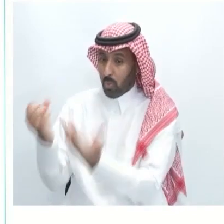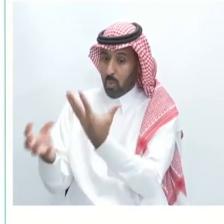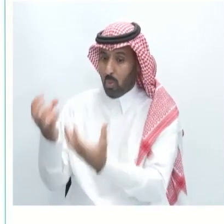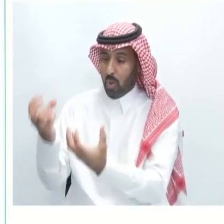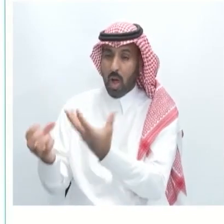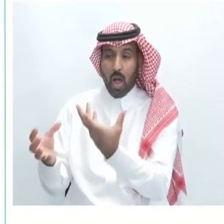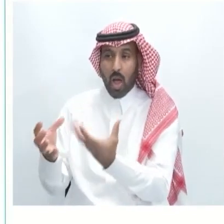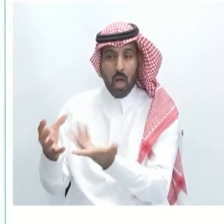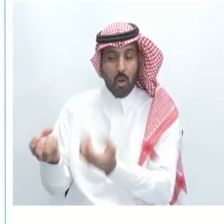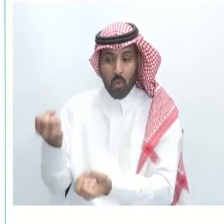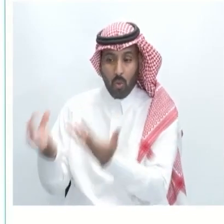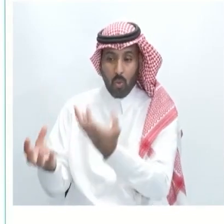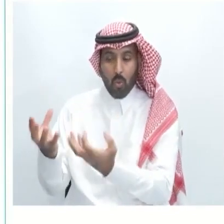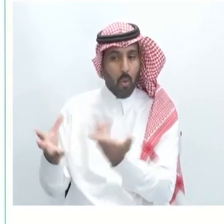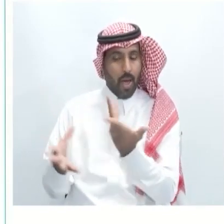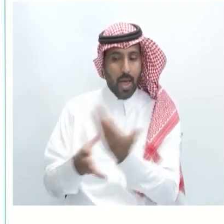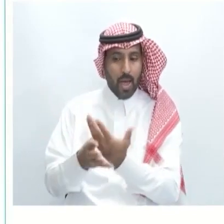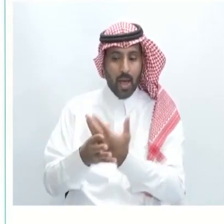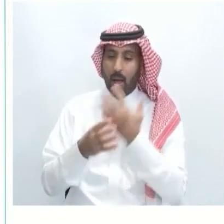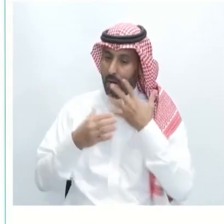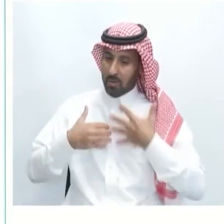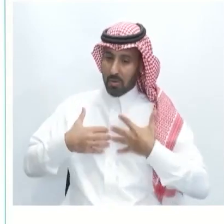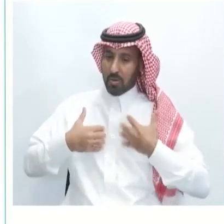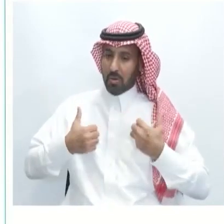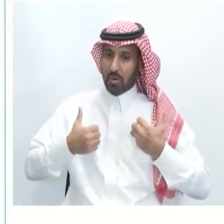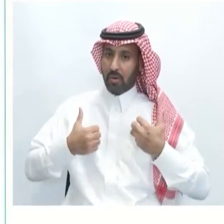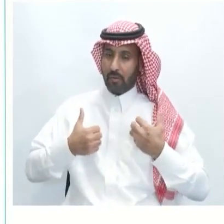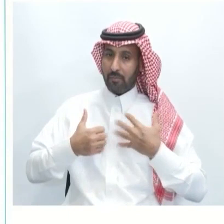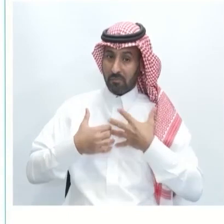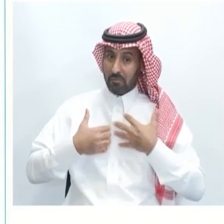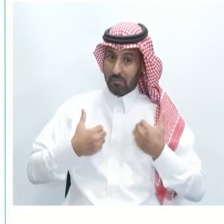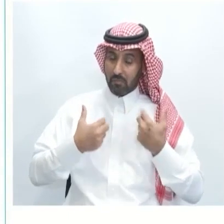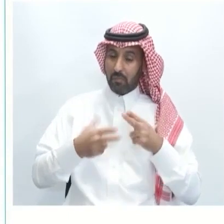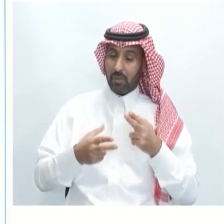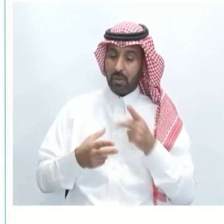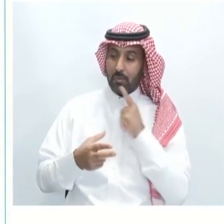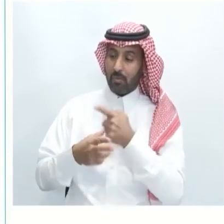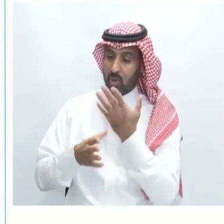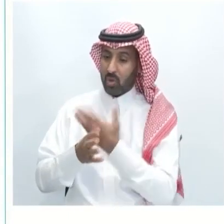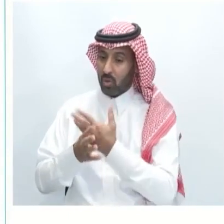Firefighters, why are they satisfied? From the article, it says